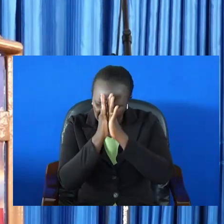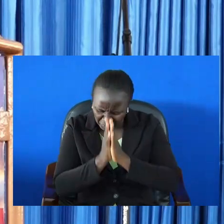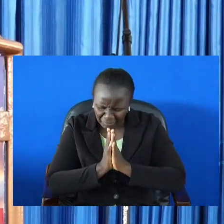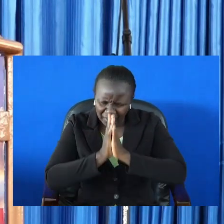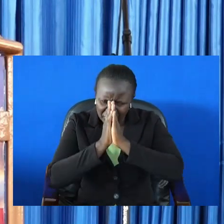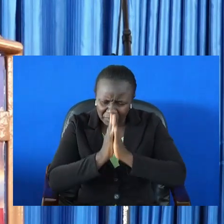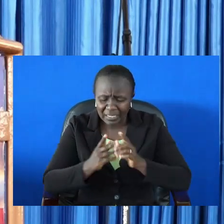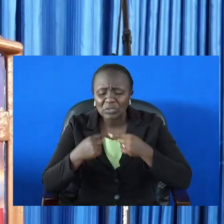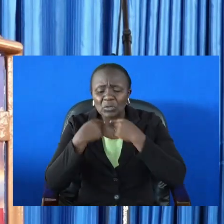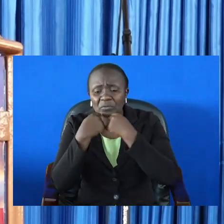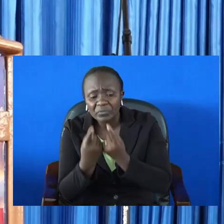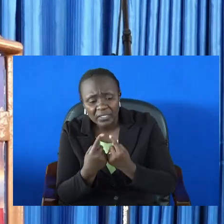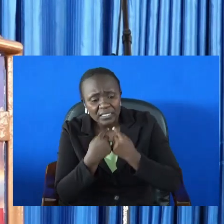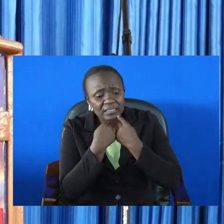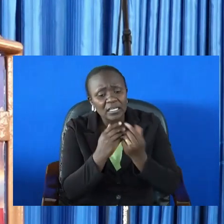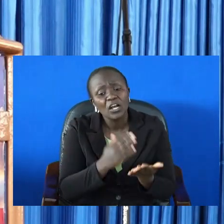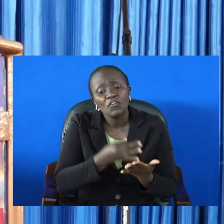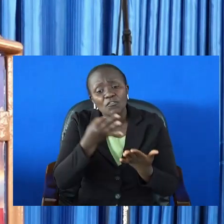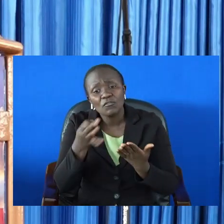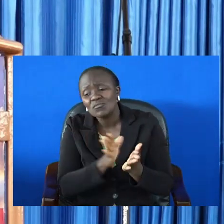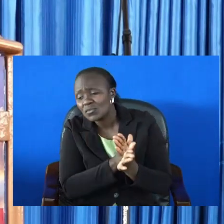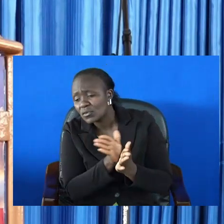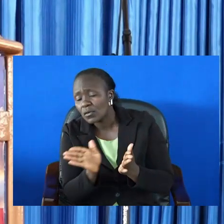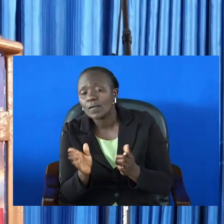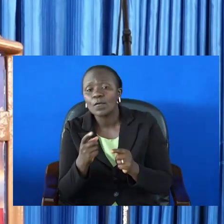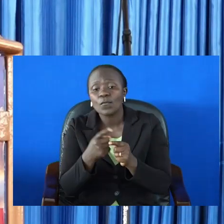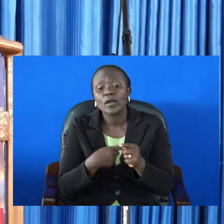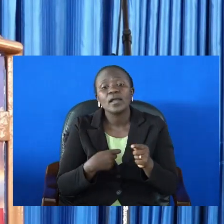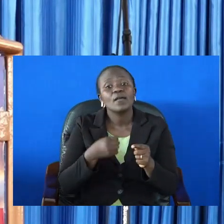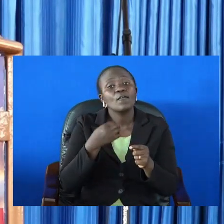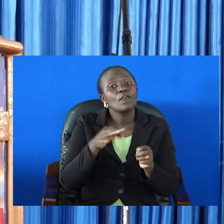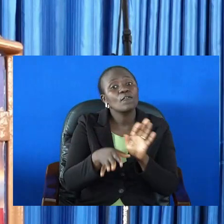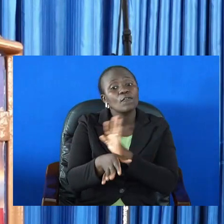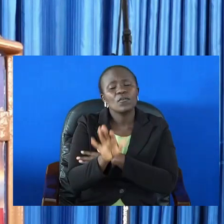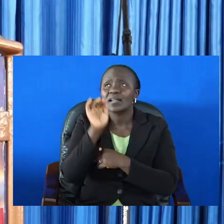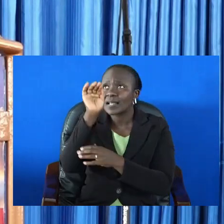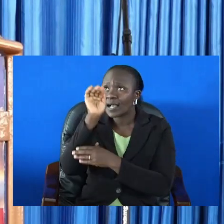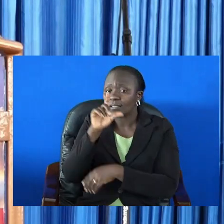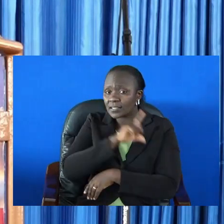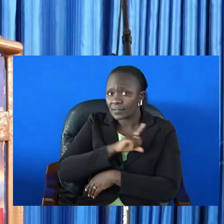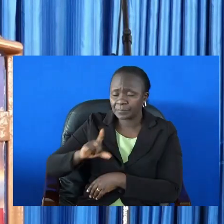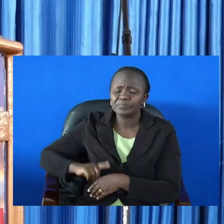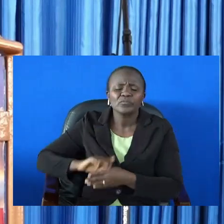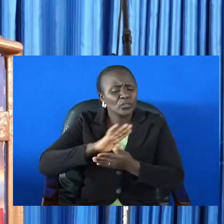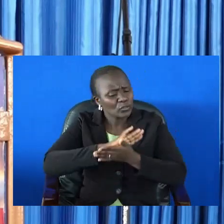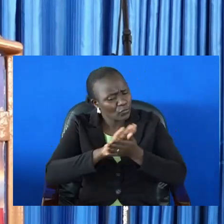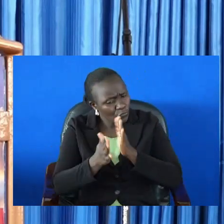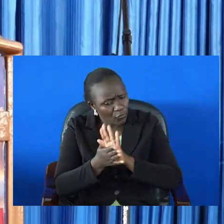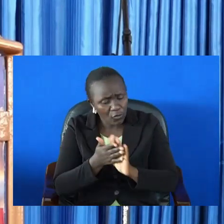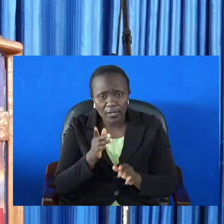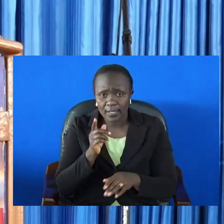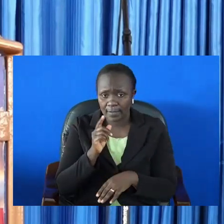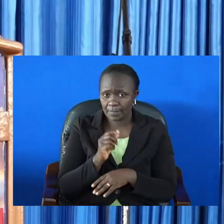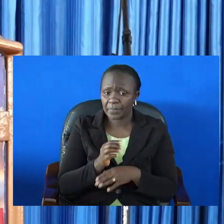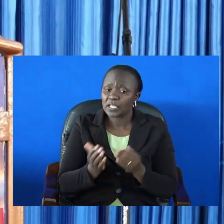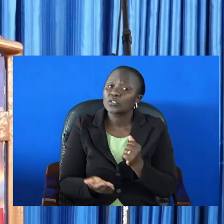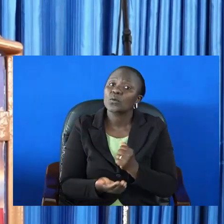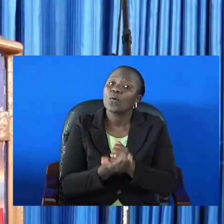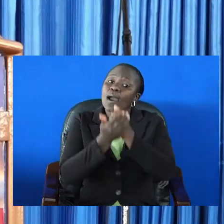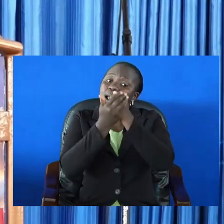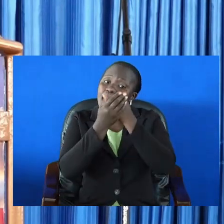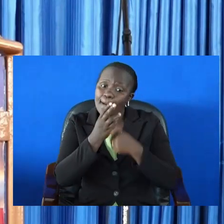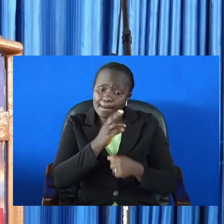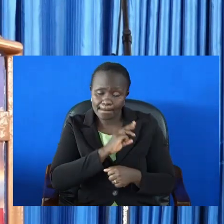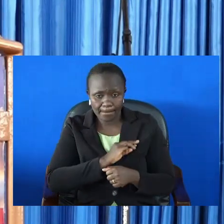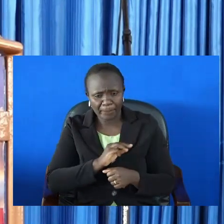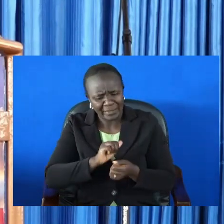repentance when he had fallen away from the way of God. He asked the Lord to forgive him and to help him and